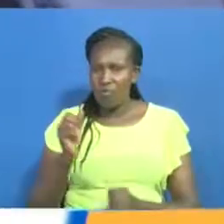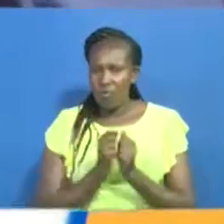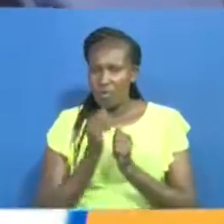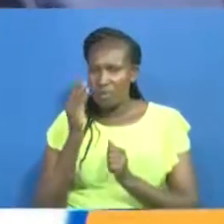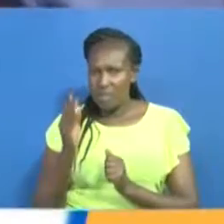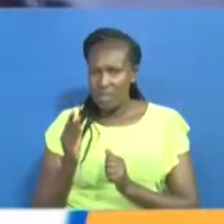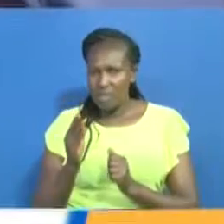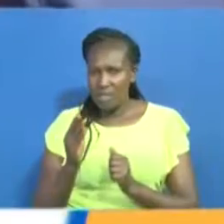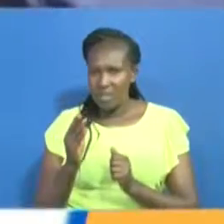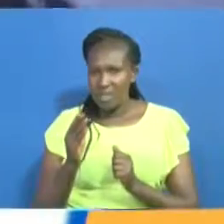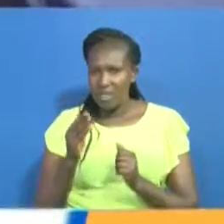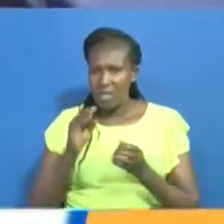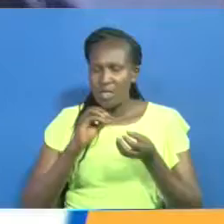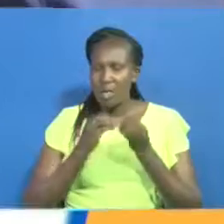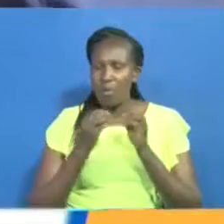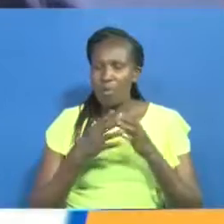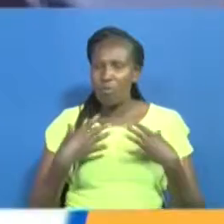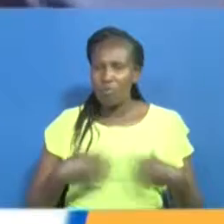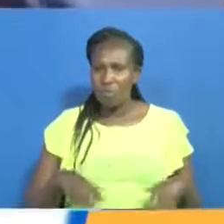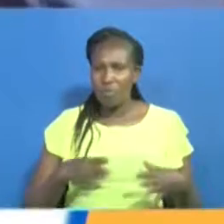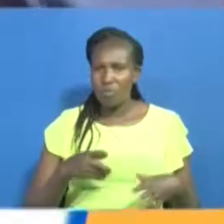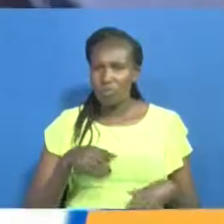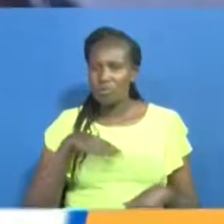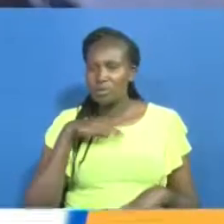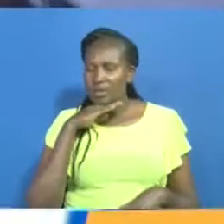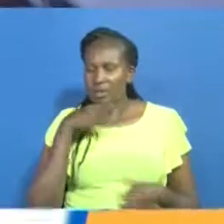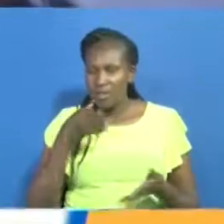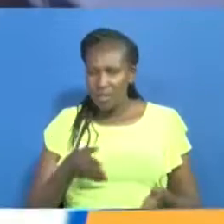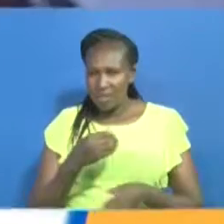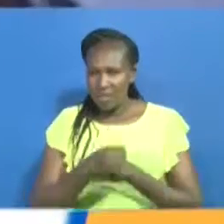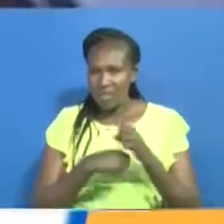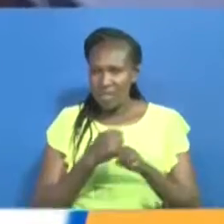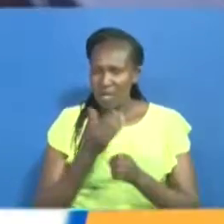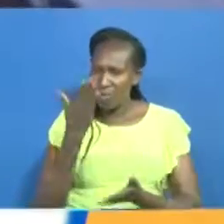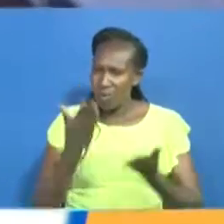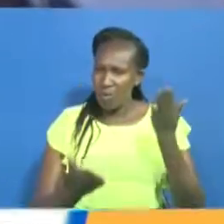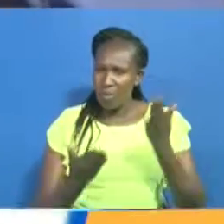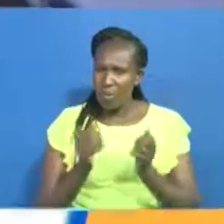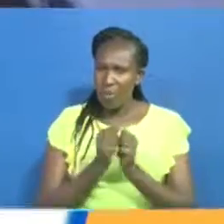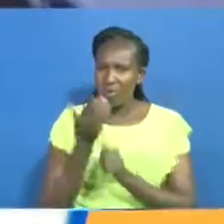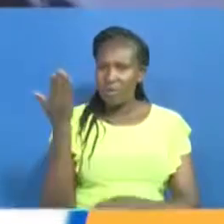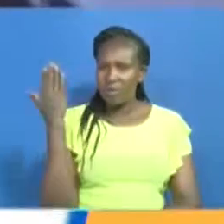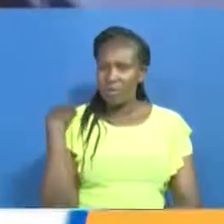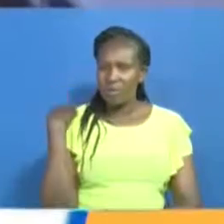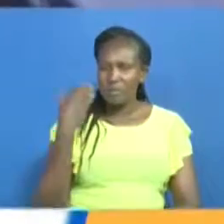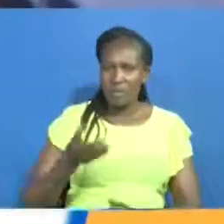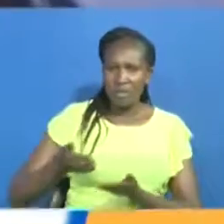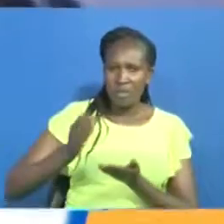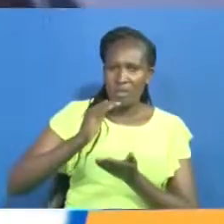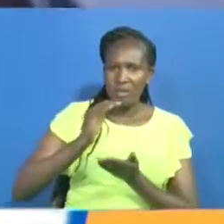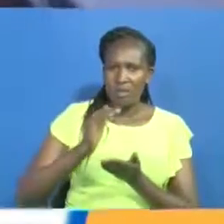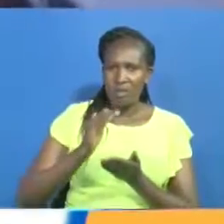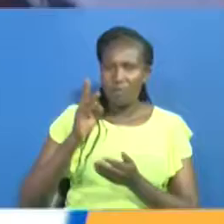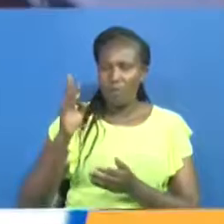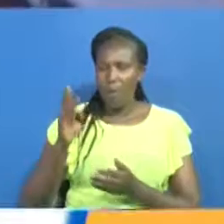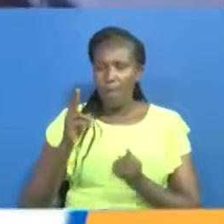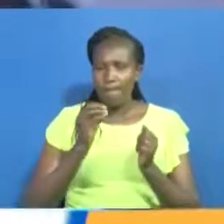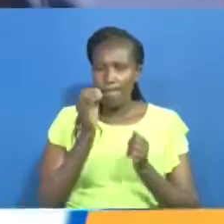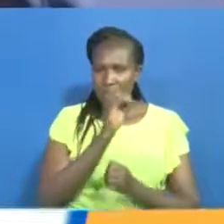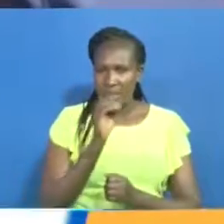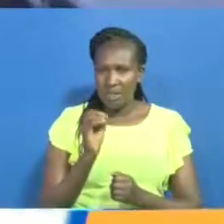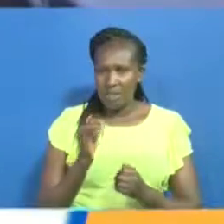2,214 is the total number of fatalities registered this year. Compared last year is an increase of 7.4%. It